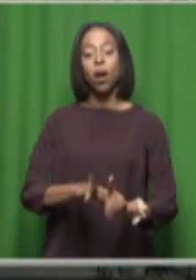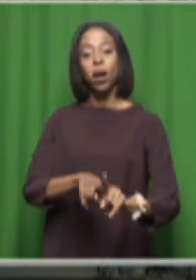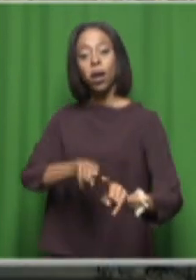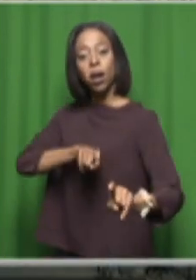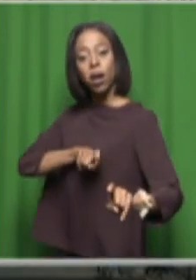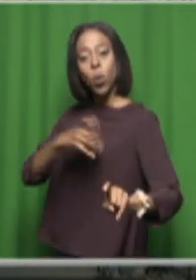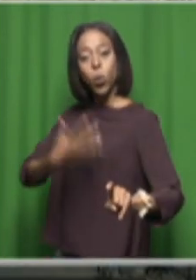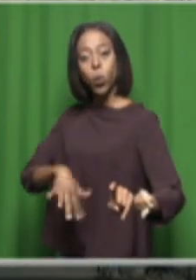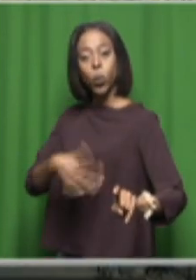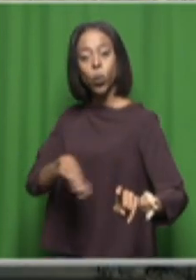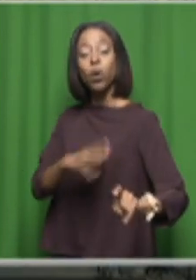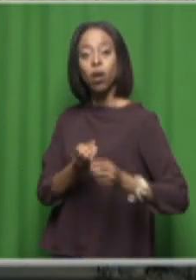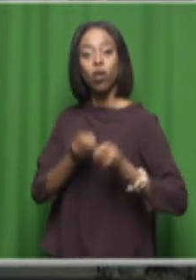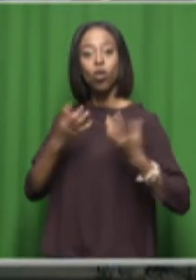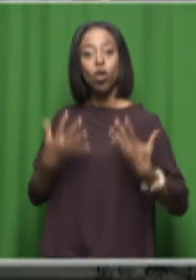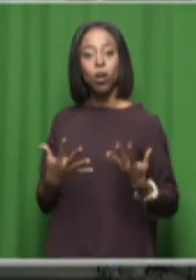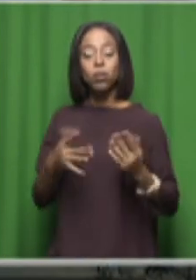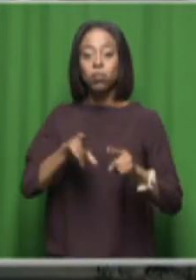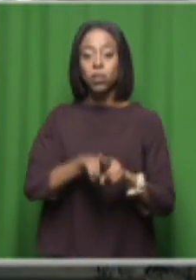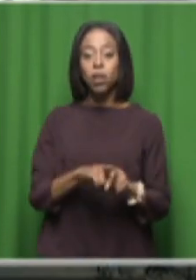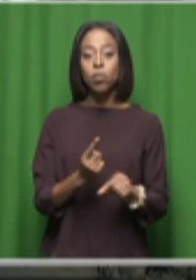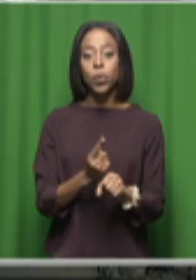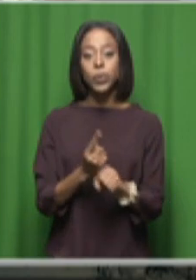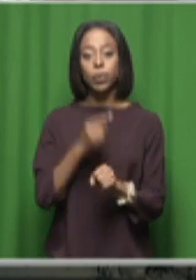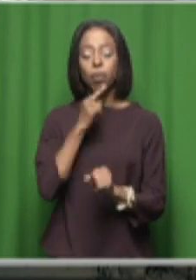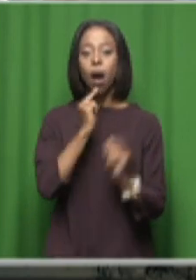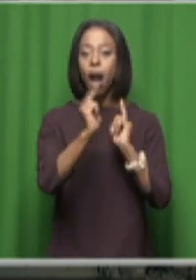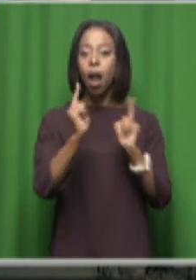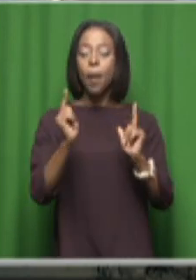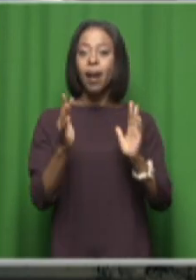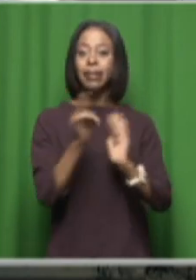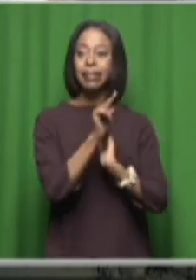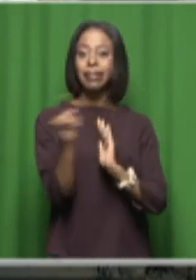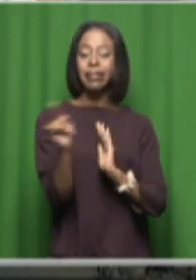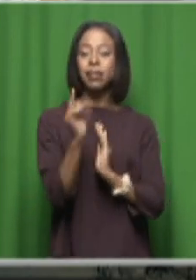and items such as having libraries and